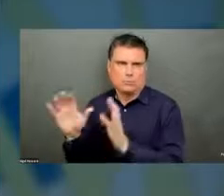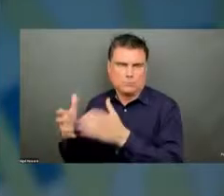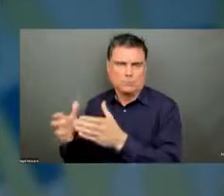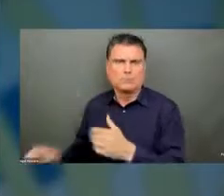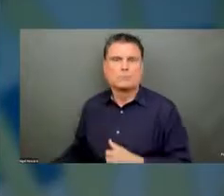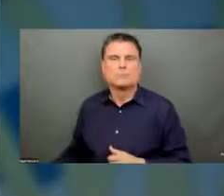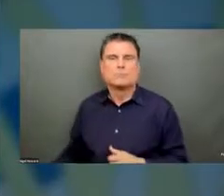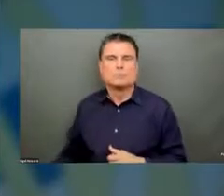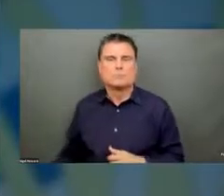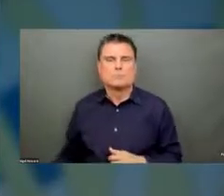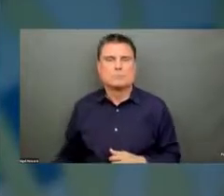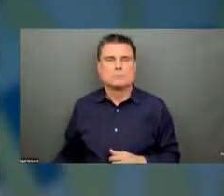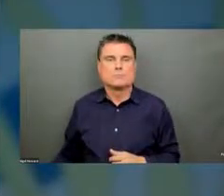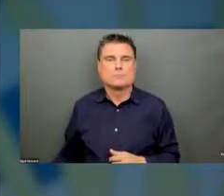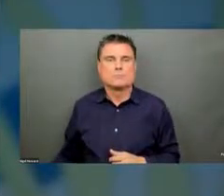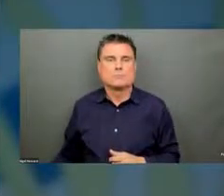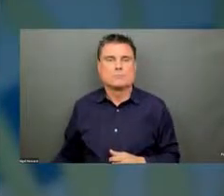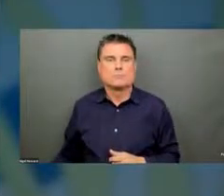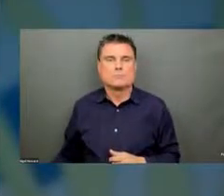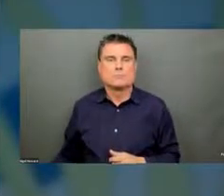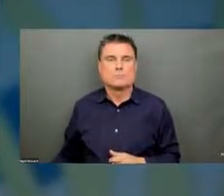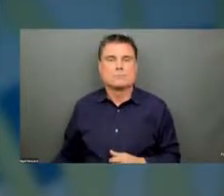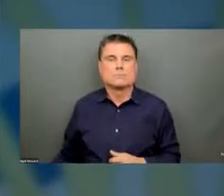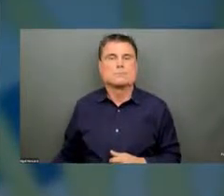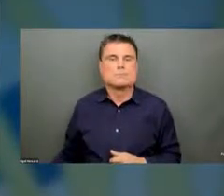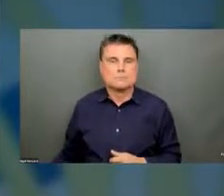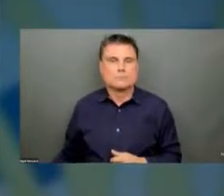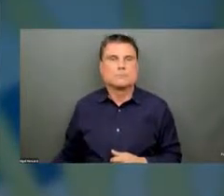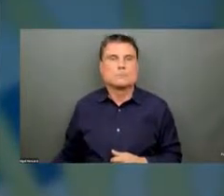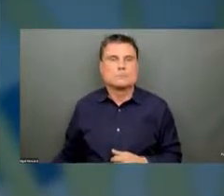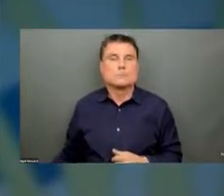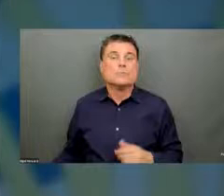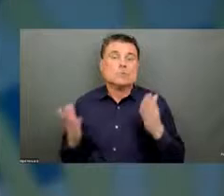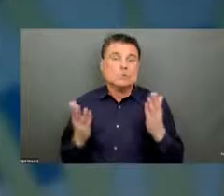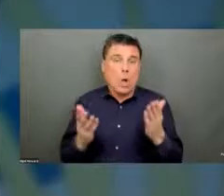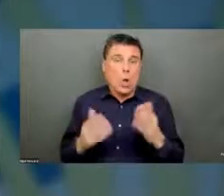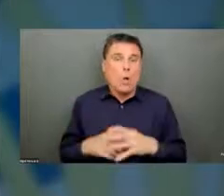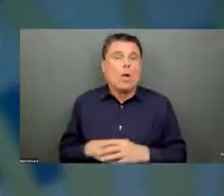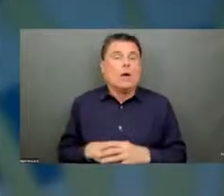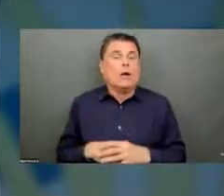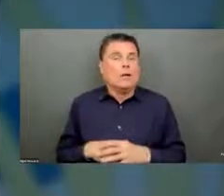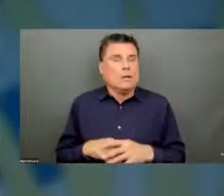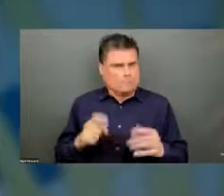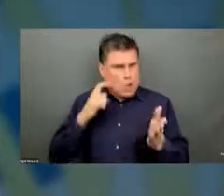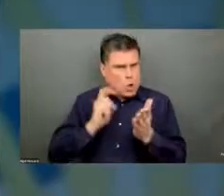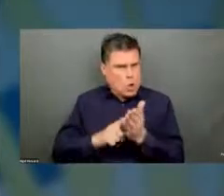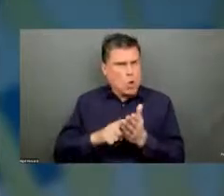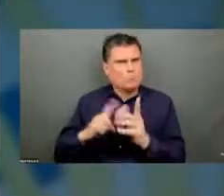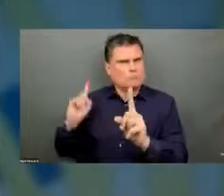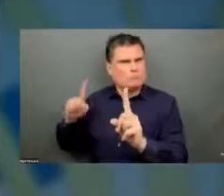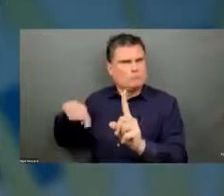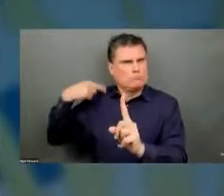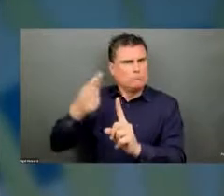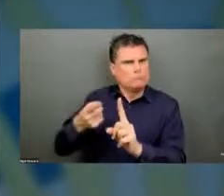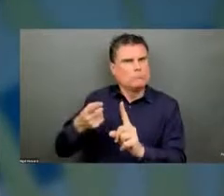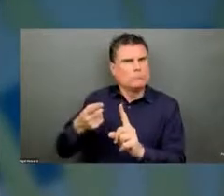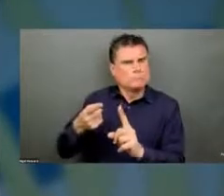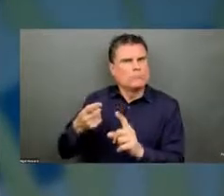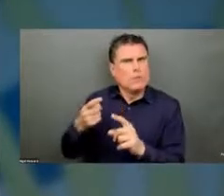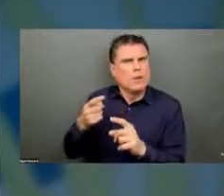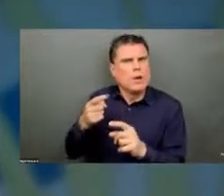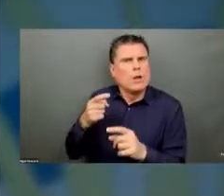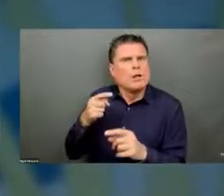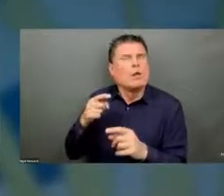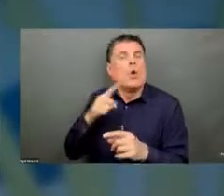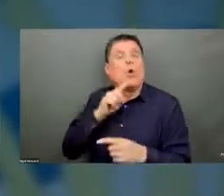data that we have today is that in the last few months, we've also seen a number of people in their 30s who have died from